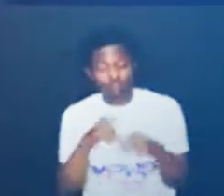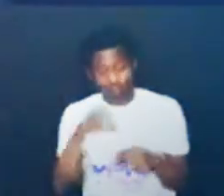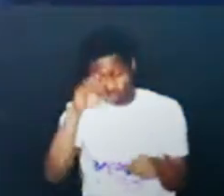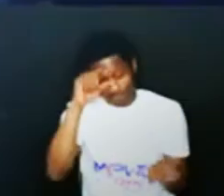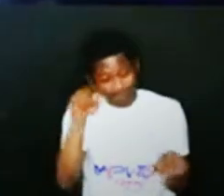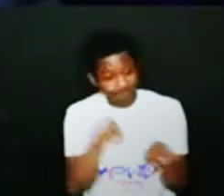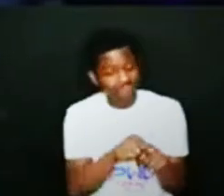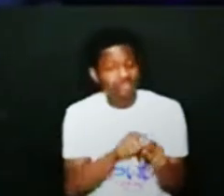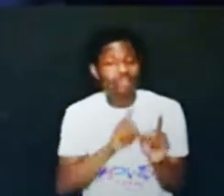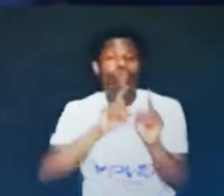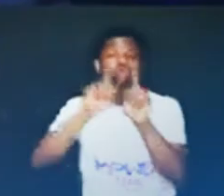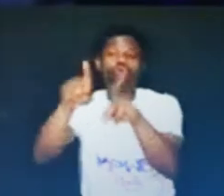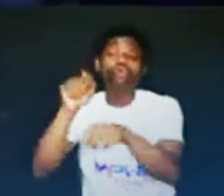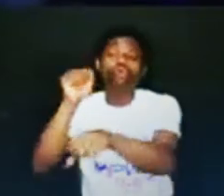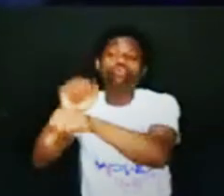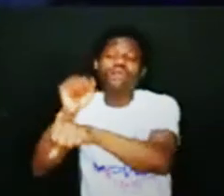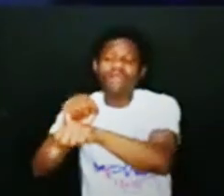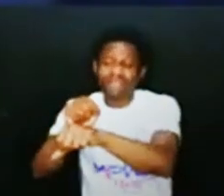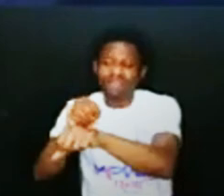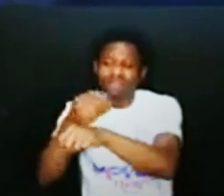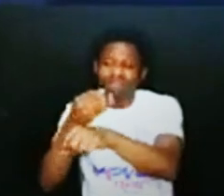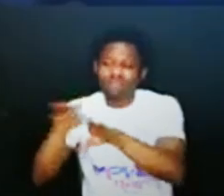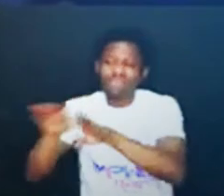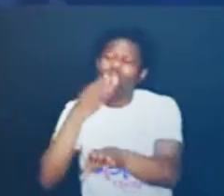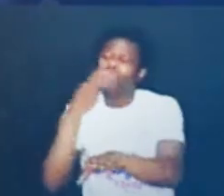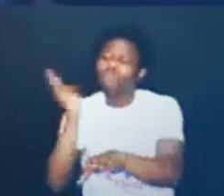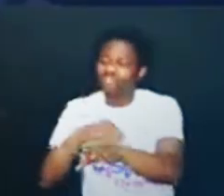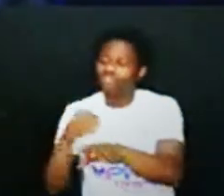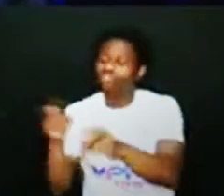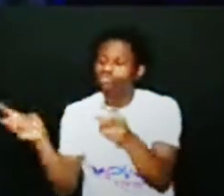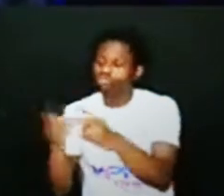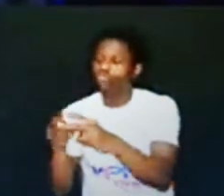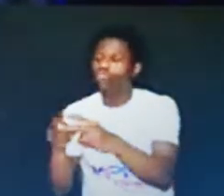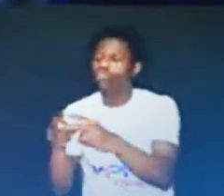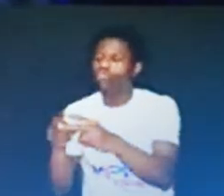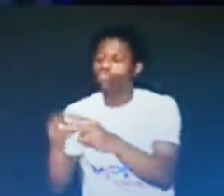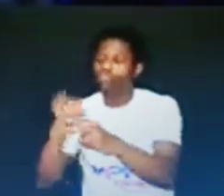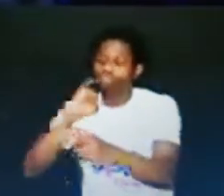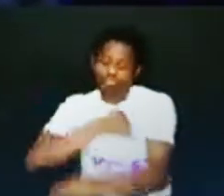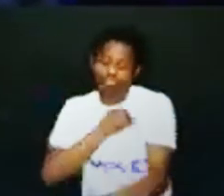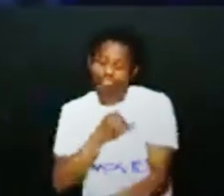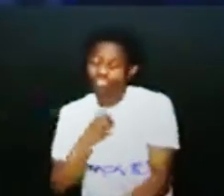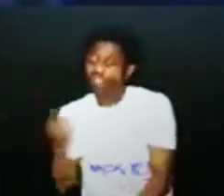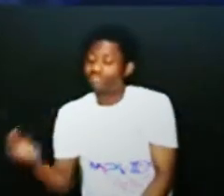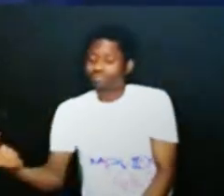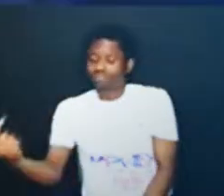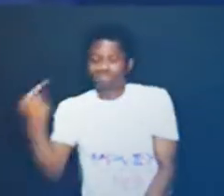the brothers did not like. So, offense